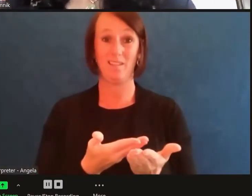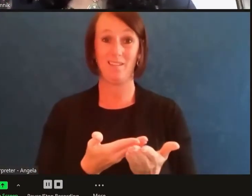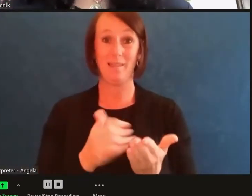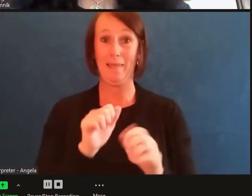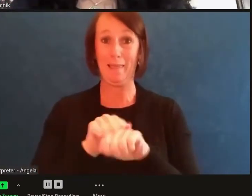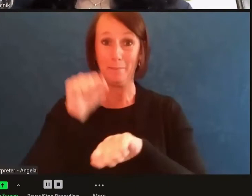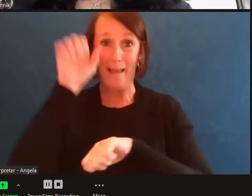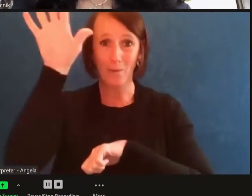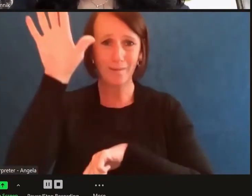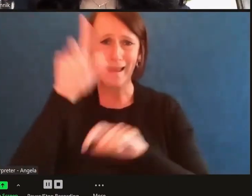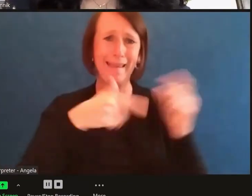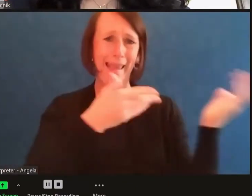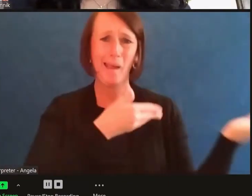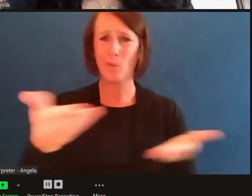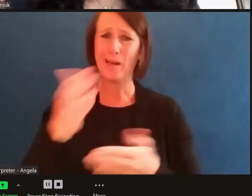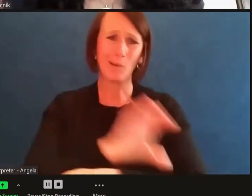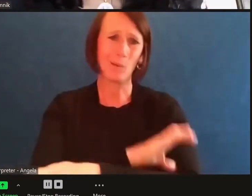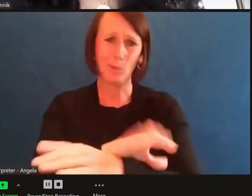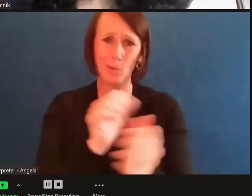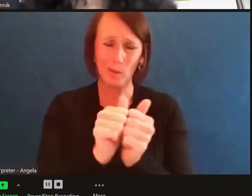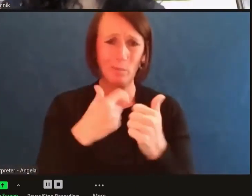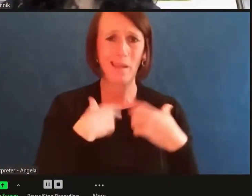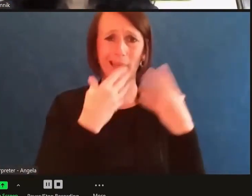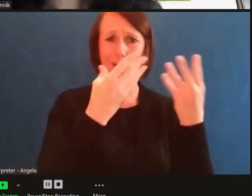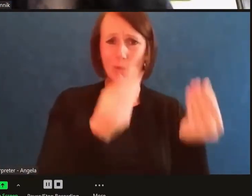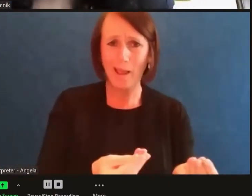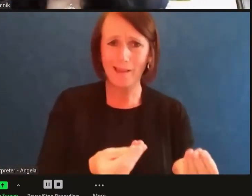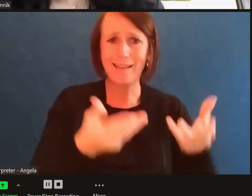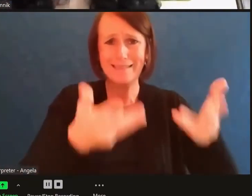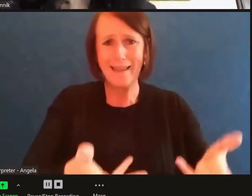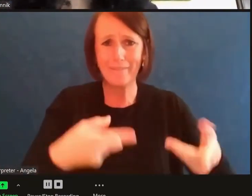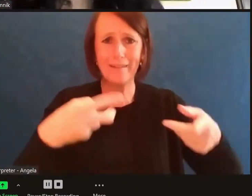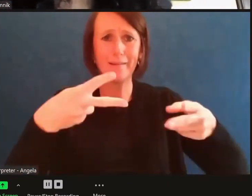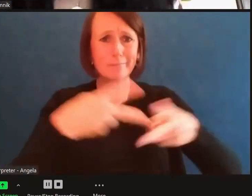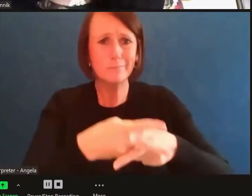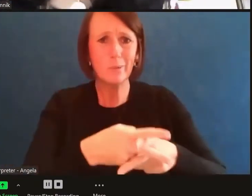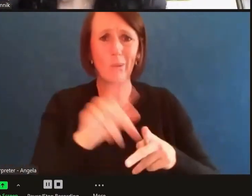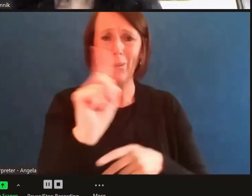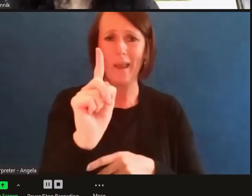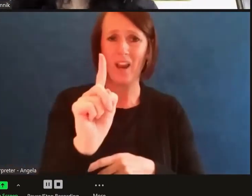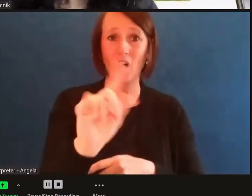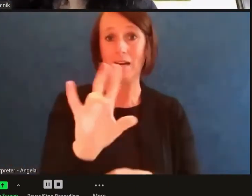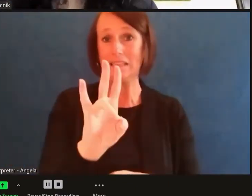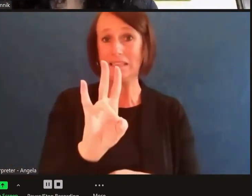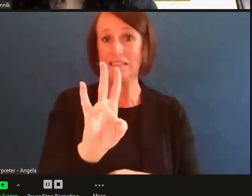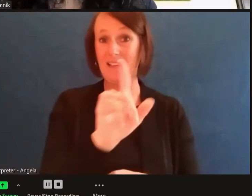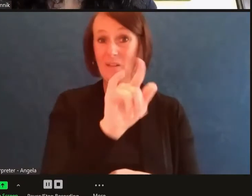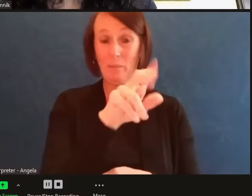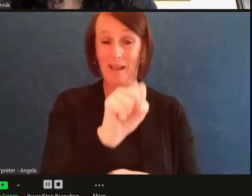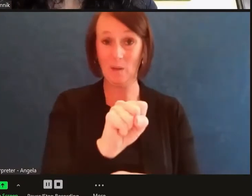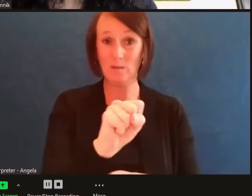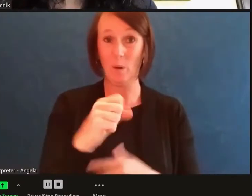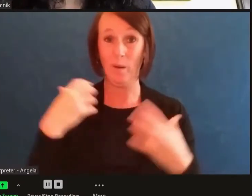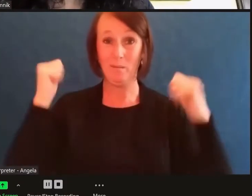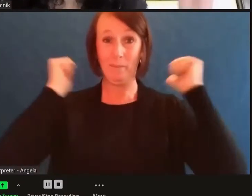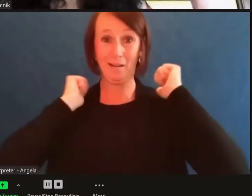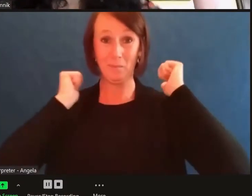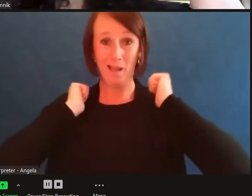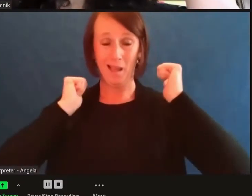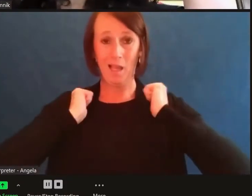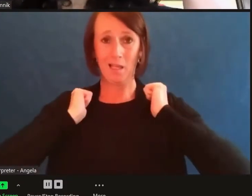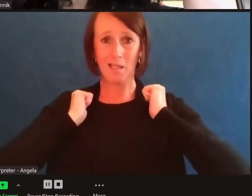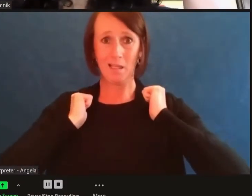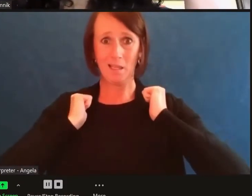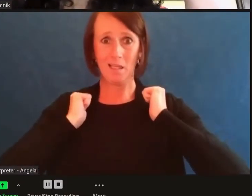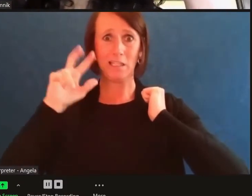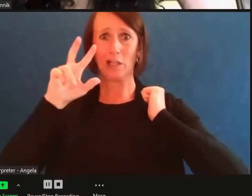charge it. It's wet. It weighs 7 pounds, which at the top of the mountain feels like 30 pounds. When I'm